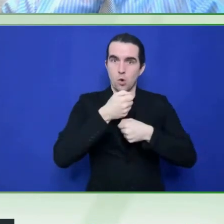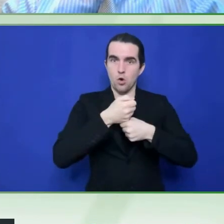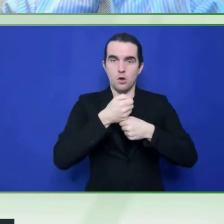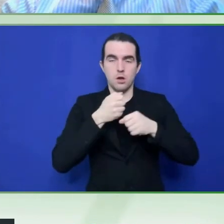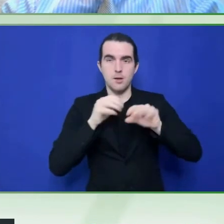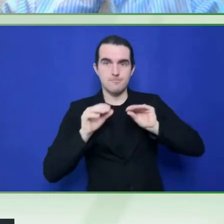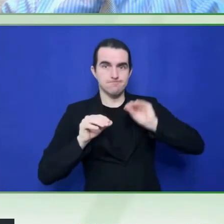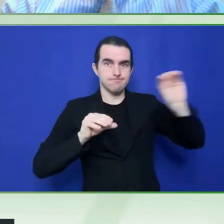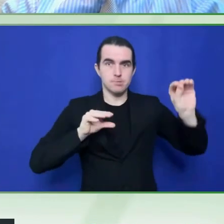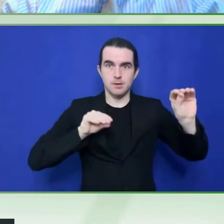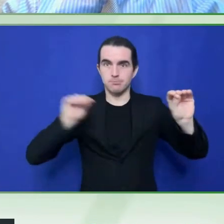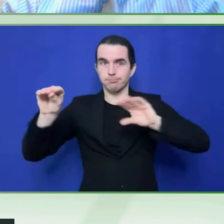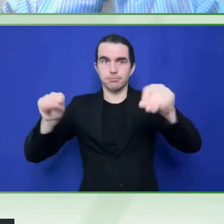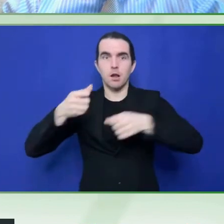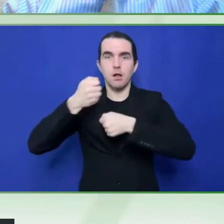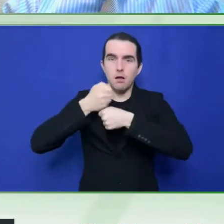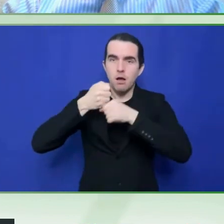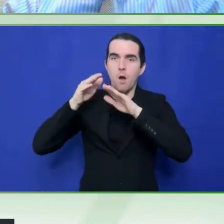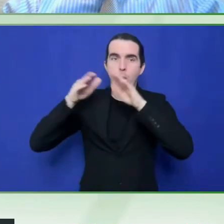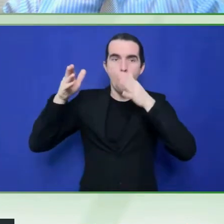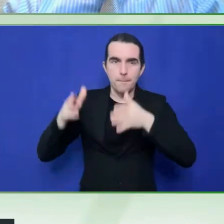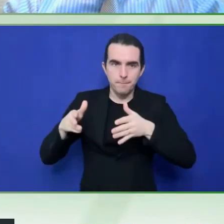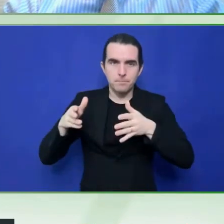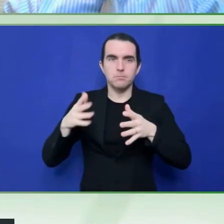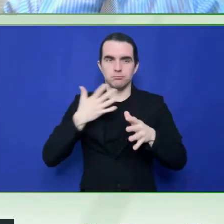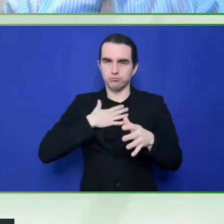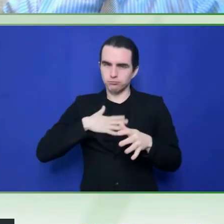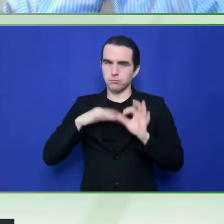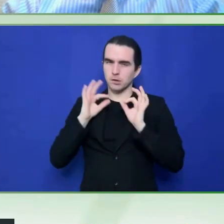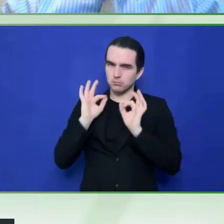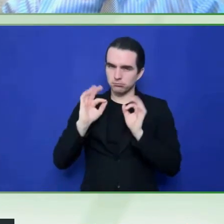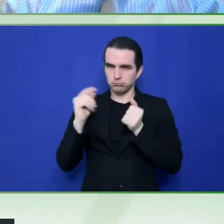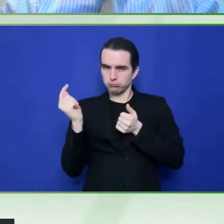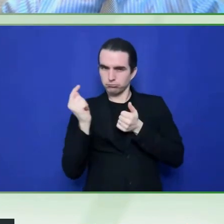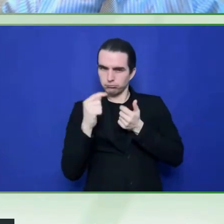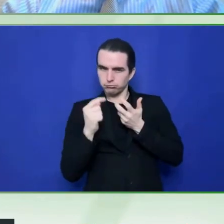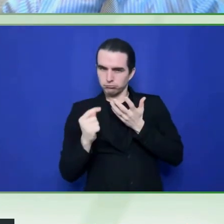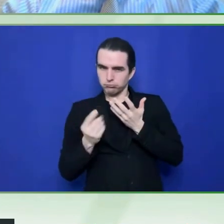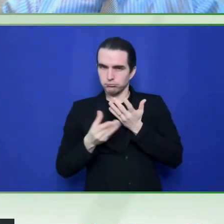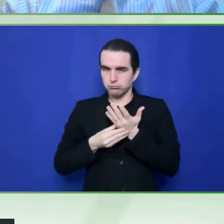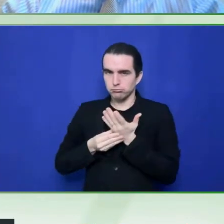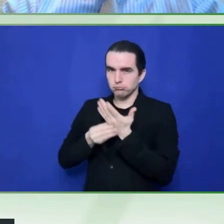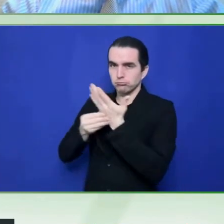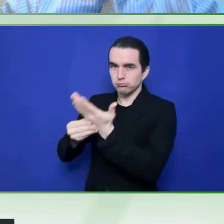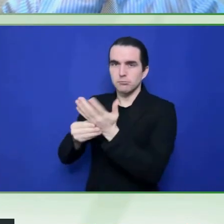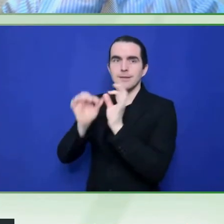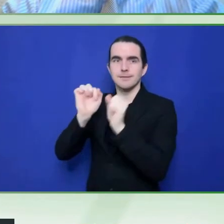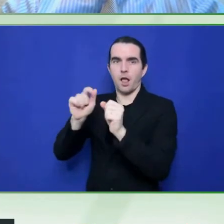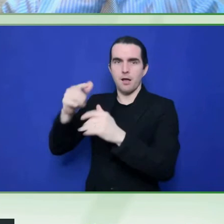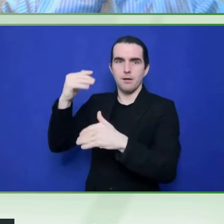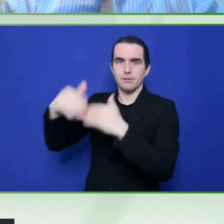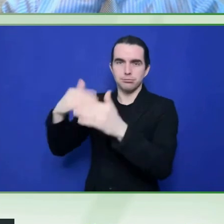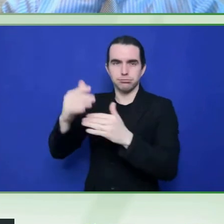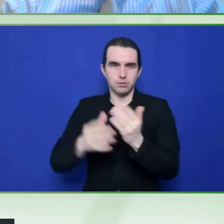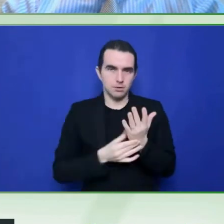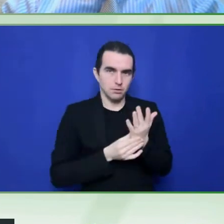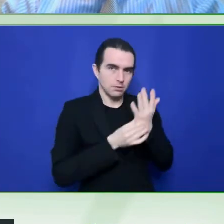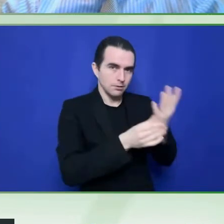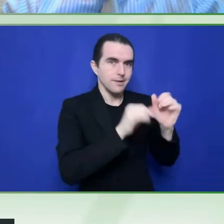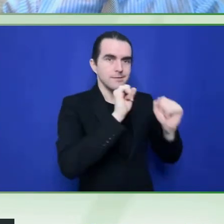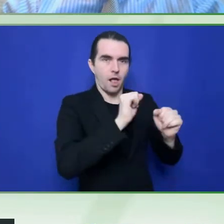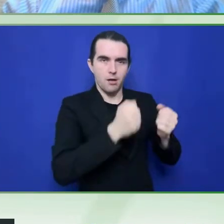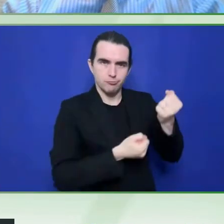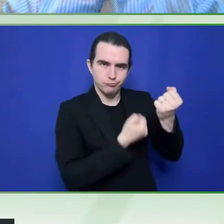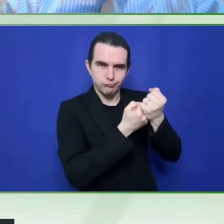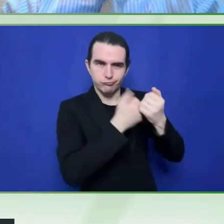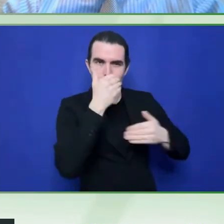the year 2025. One of the things that we are using is agile ways of working. So we